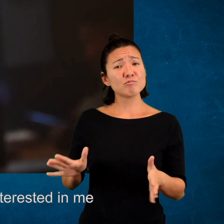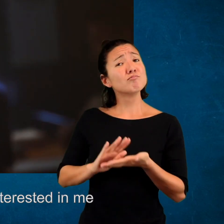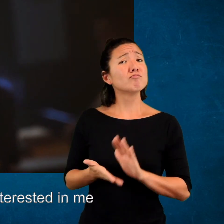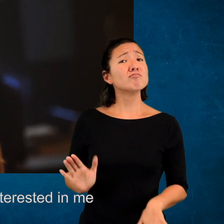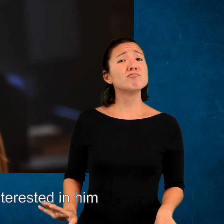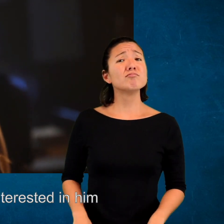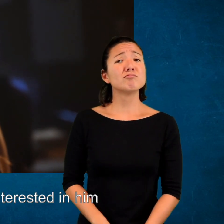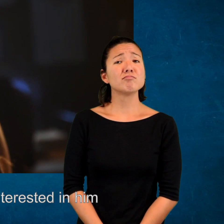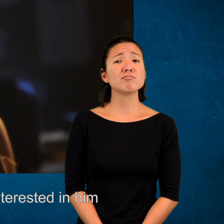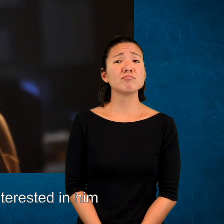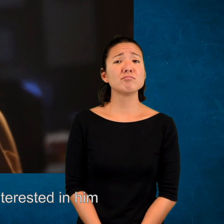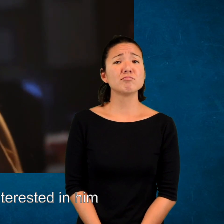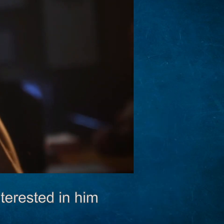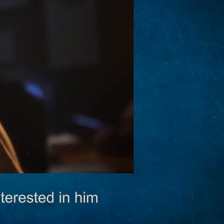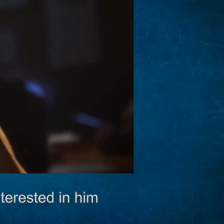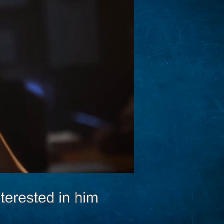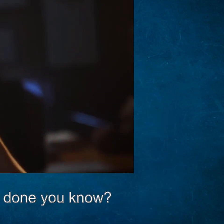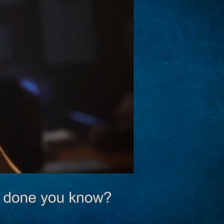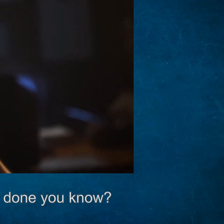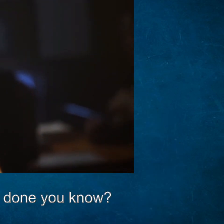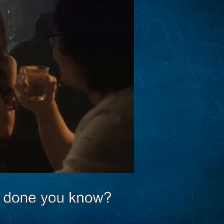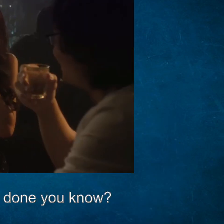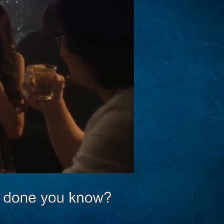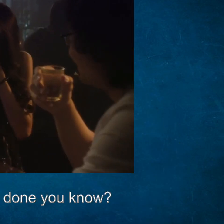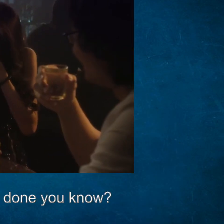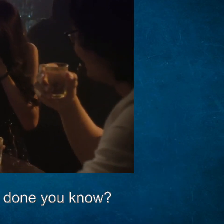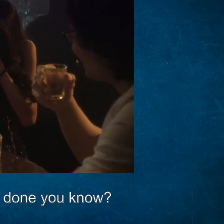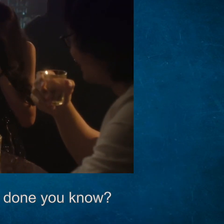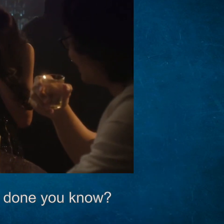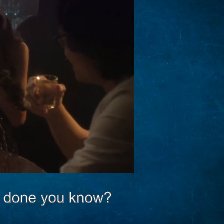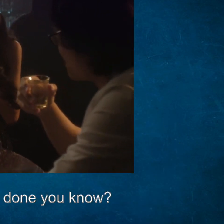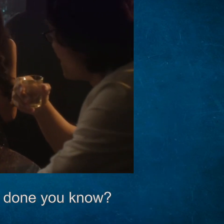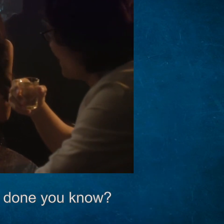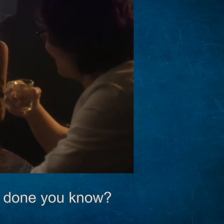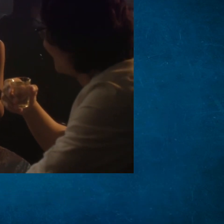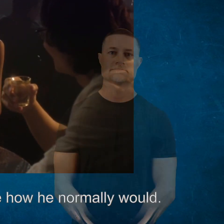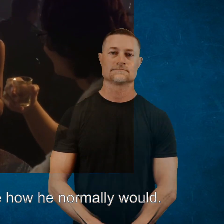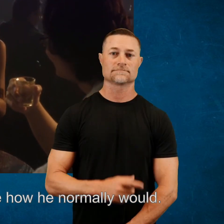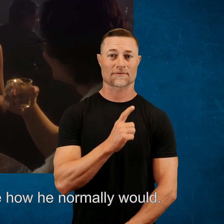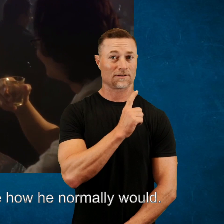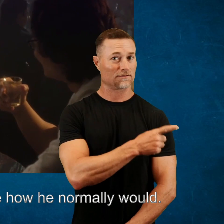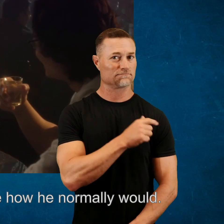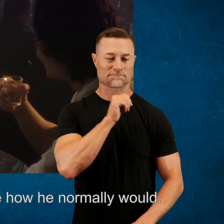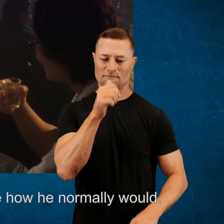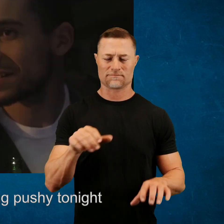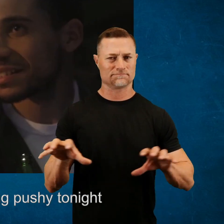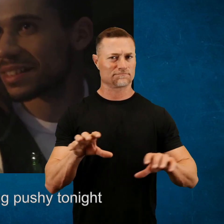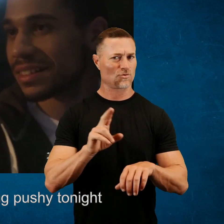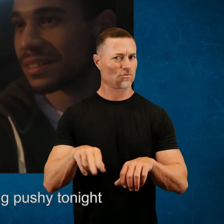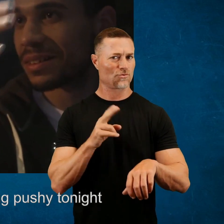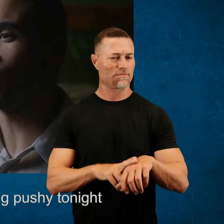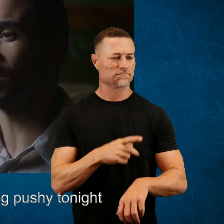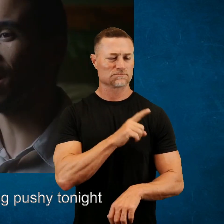in me and I can be interested in him, and after that it's done, you know. He's not acting like he normally would. He's